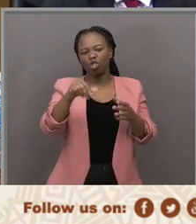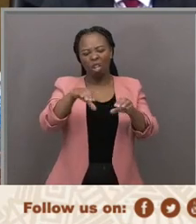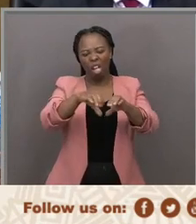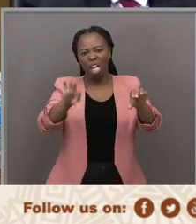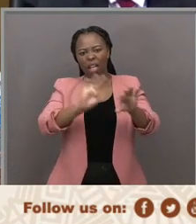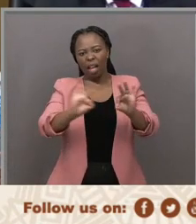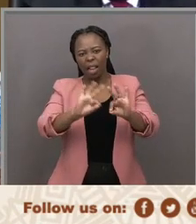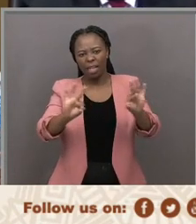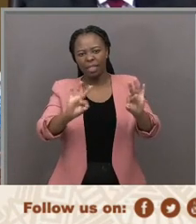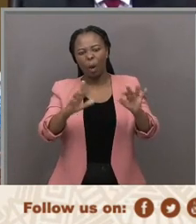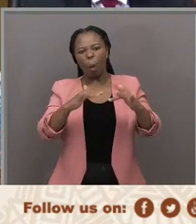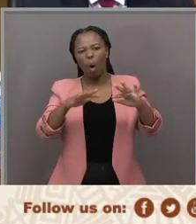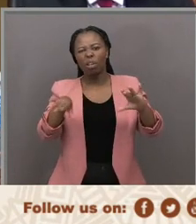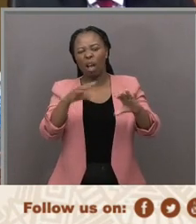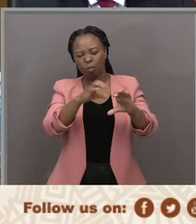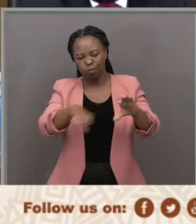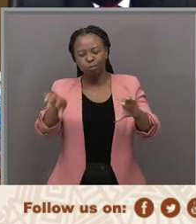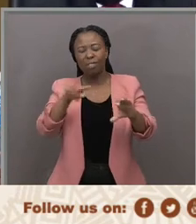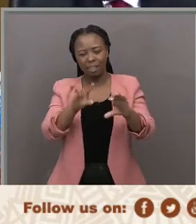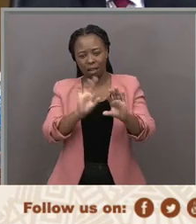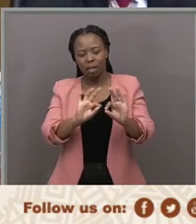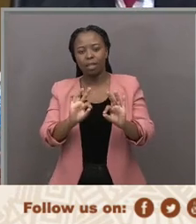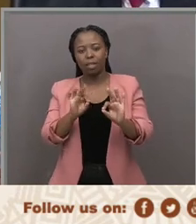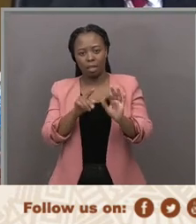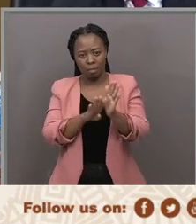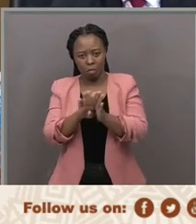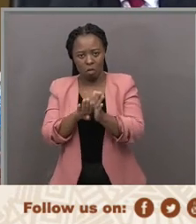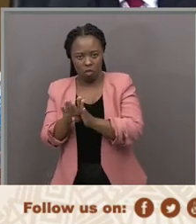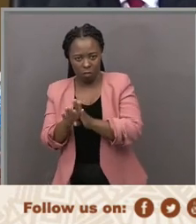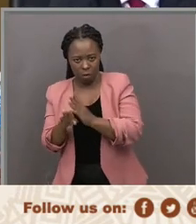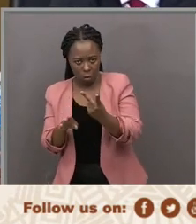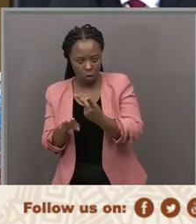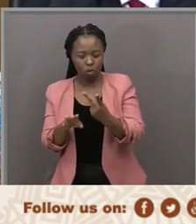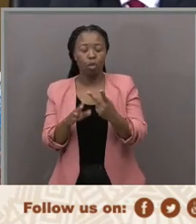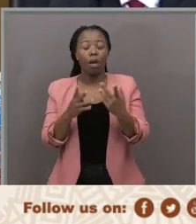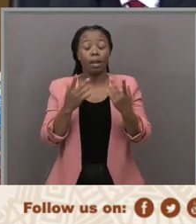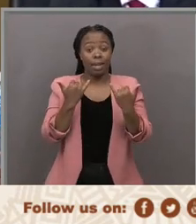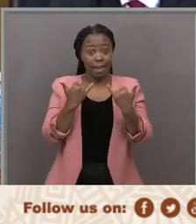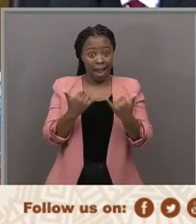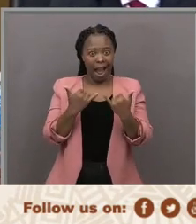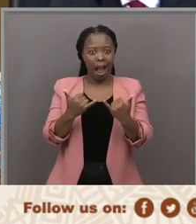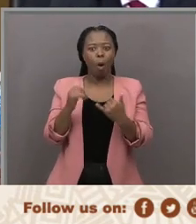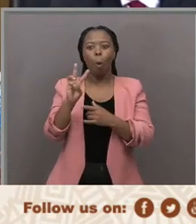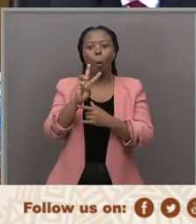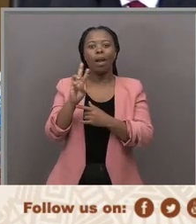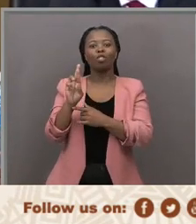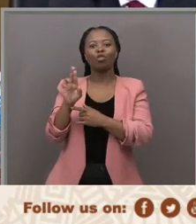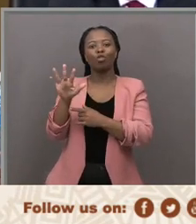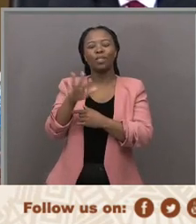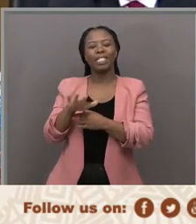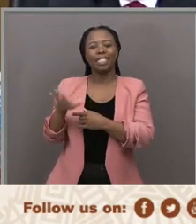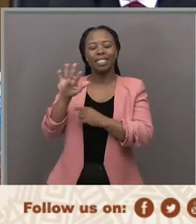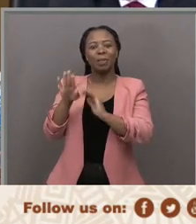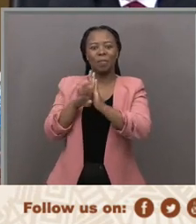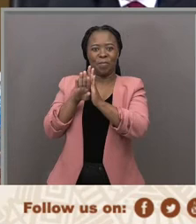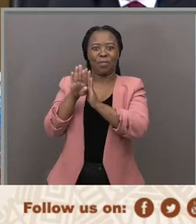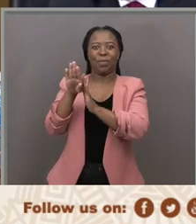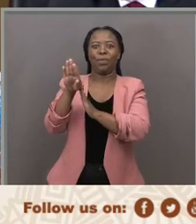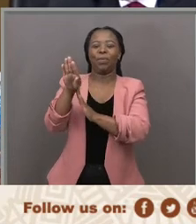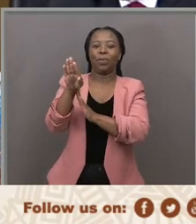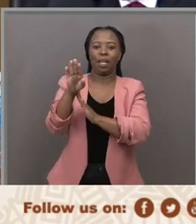also happy to report that we are making progress on the West Rand Special Agro Processing Zone. In other